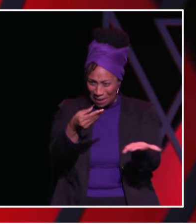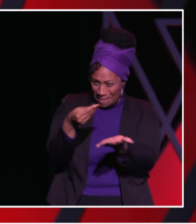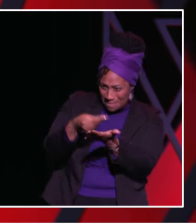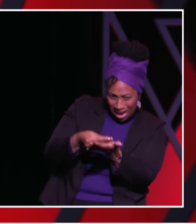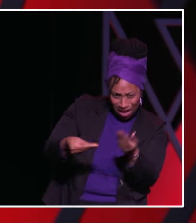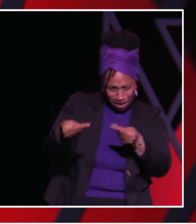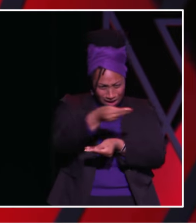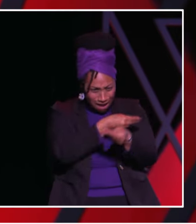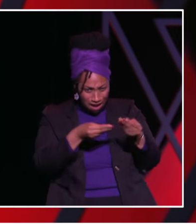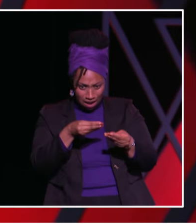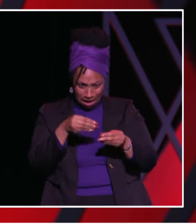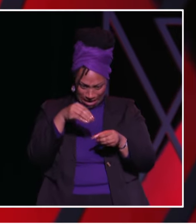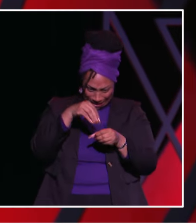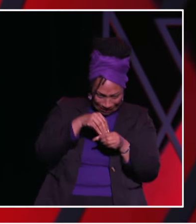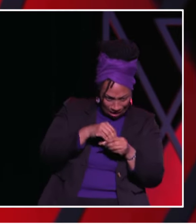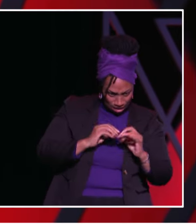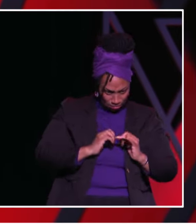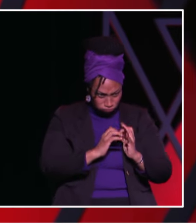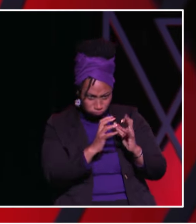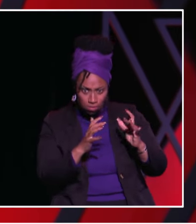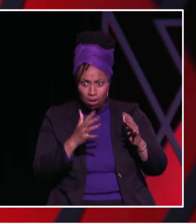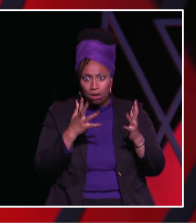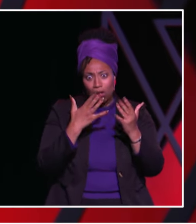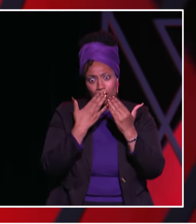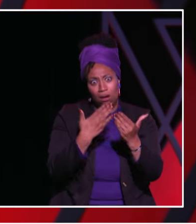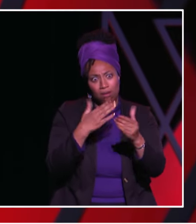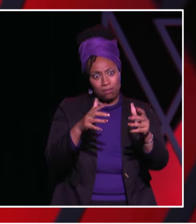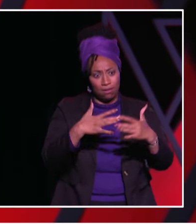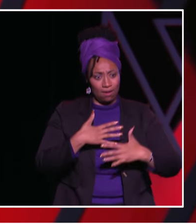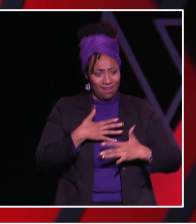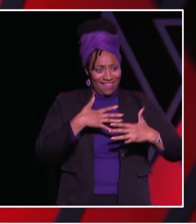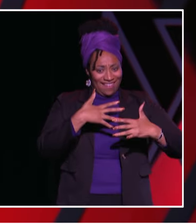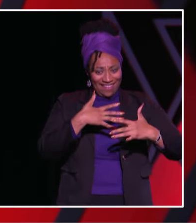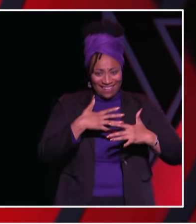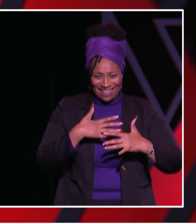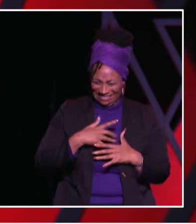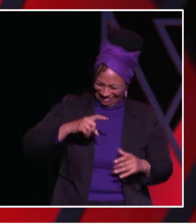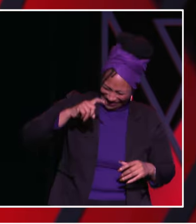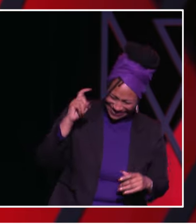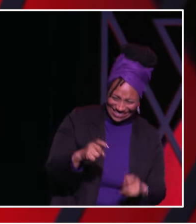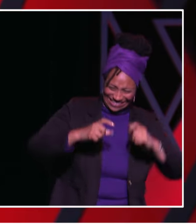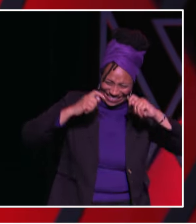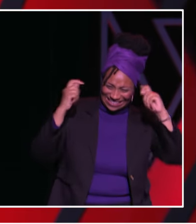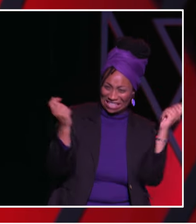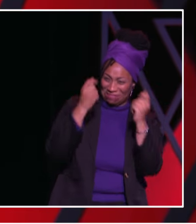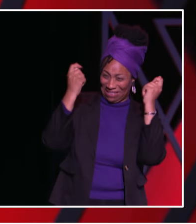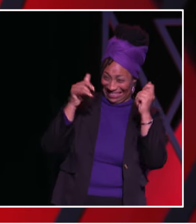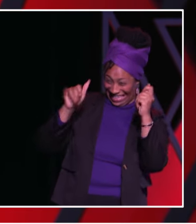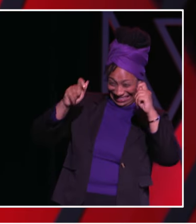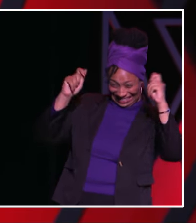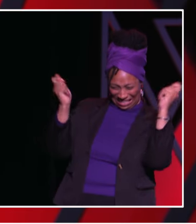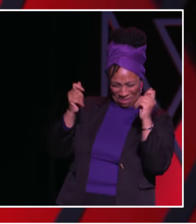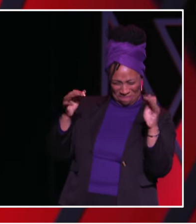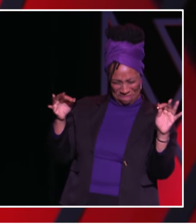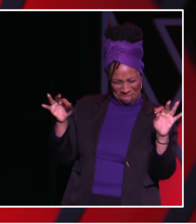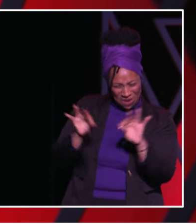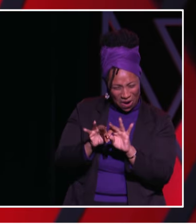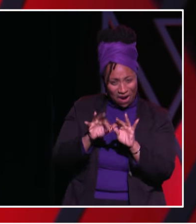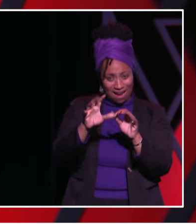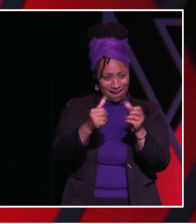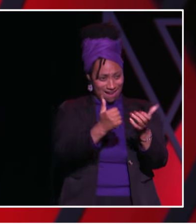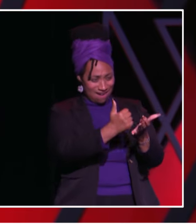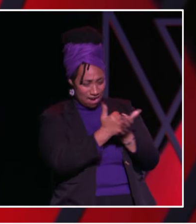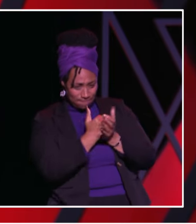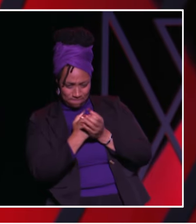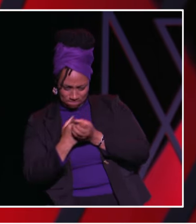Night festivities is really what's important. That's what helps sustain our community, and that's what helps